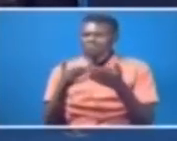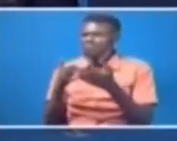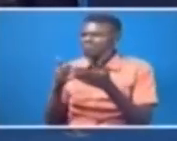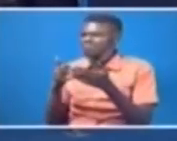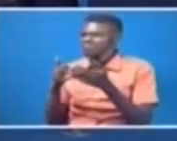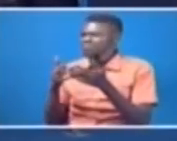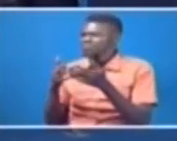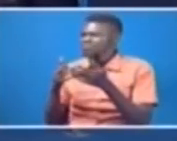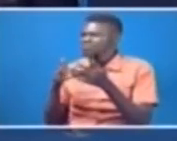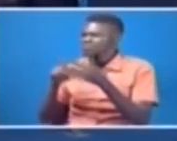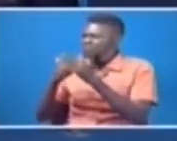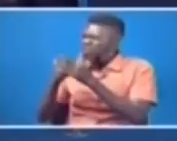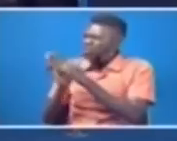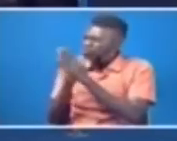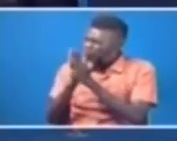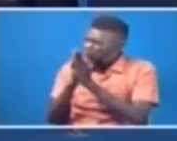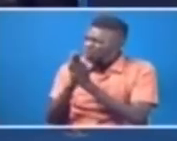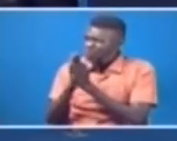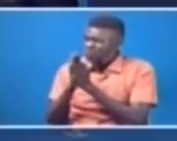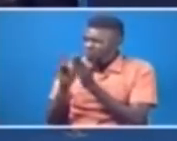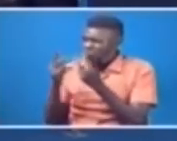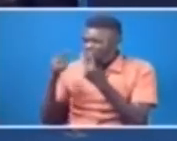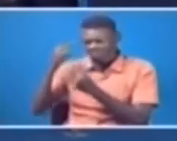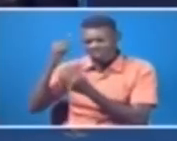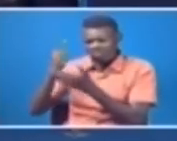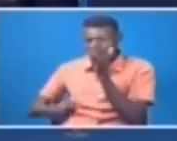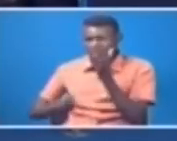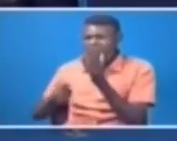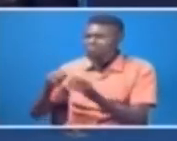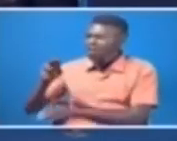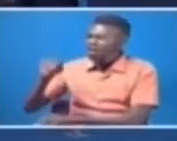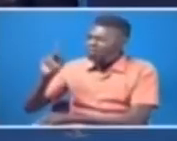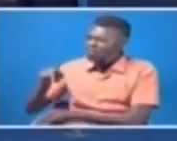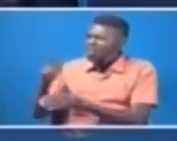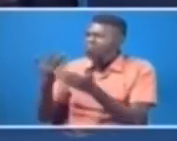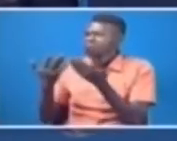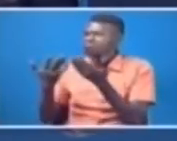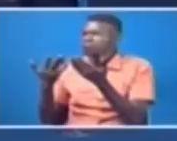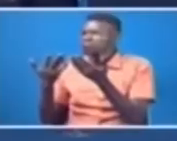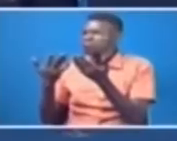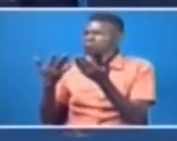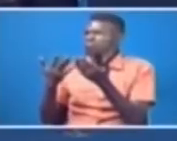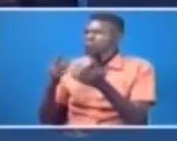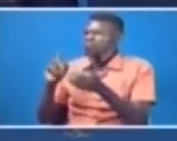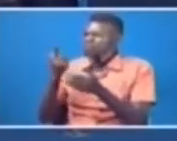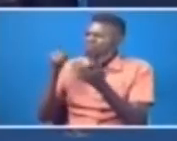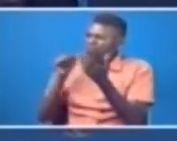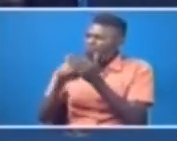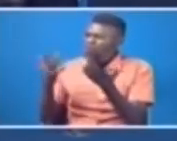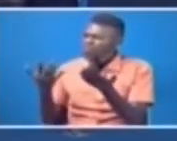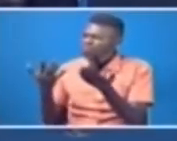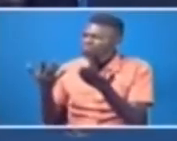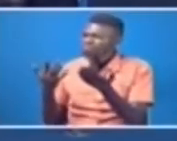with that story by Akisa Wandera. I wonder what you make of the thoughts of the legislators speaking there. The first point to